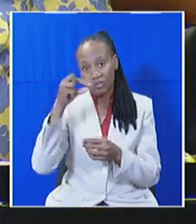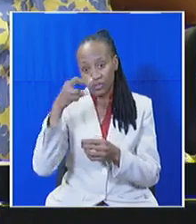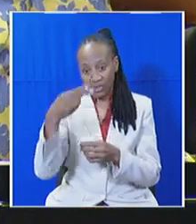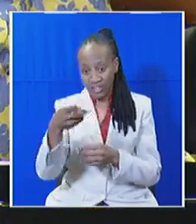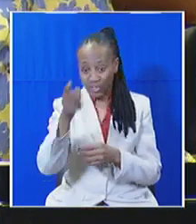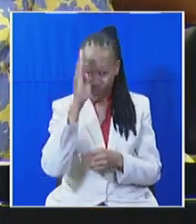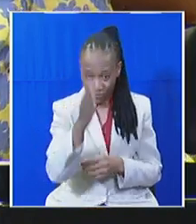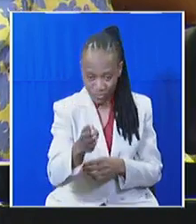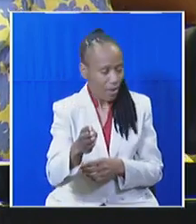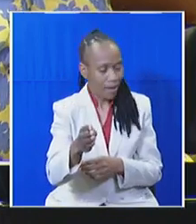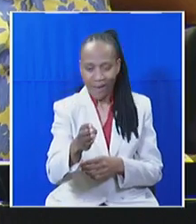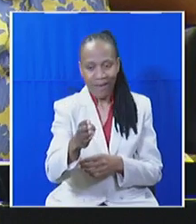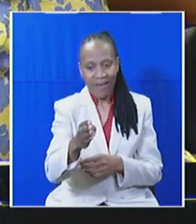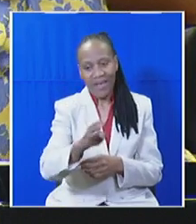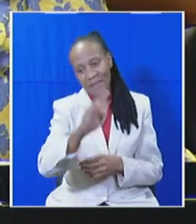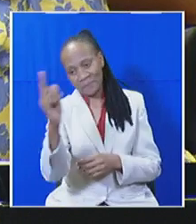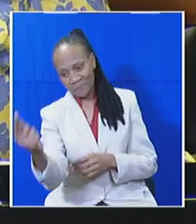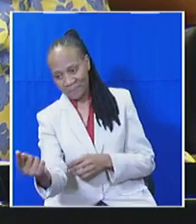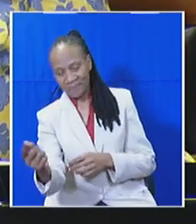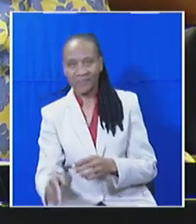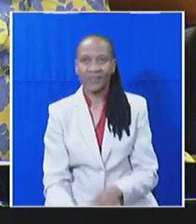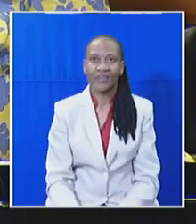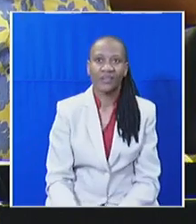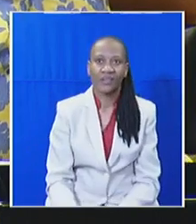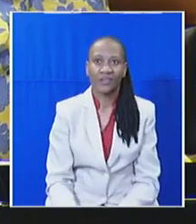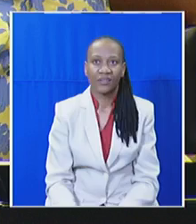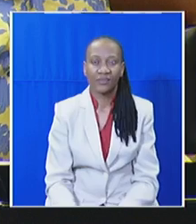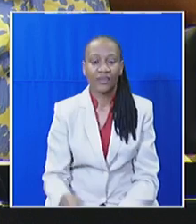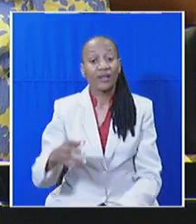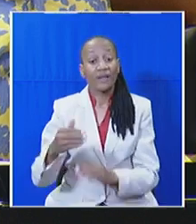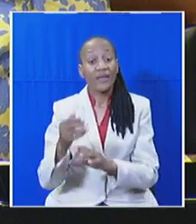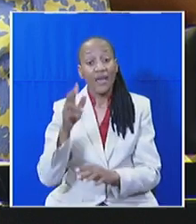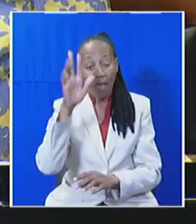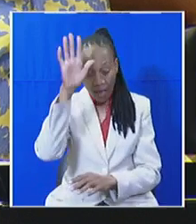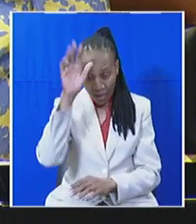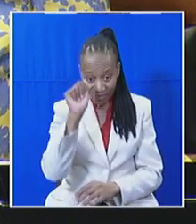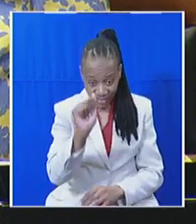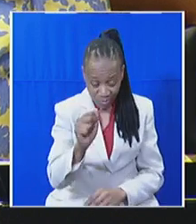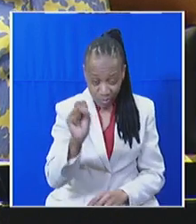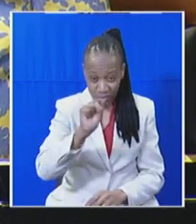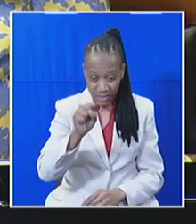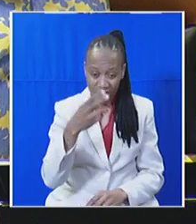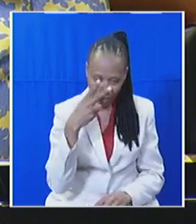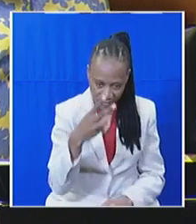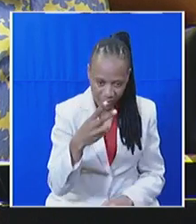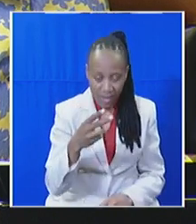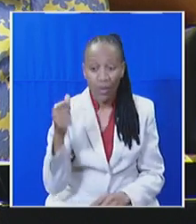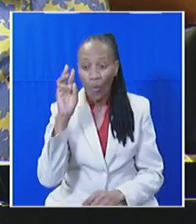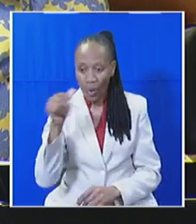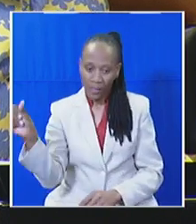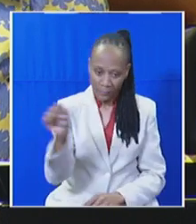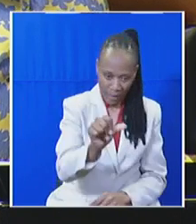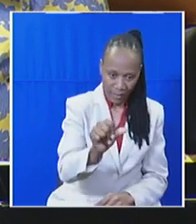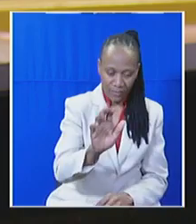your hand up. I've seen it. Honorable Singh, I've seen your hand, and I'll come back. I'll recognize you. Thank you.